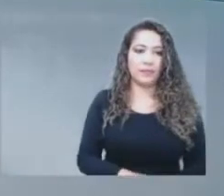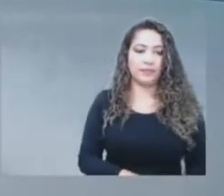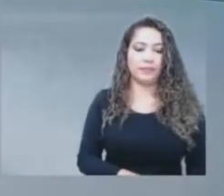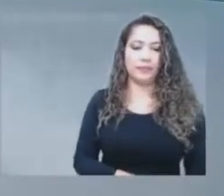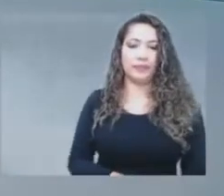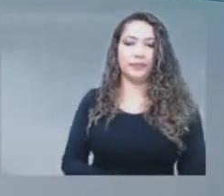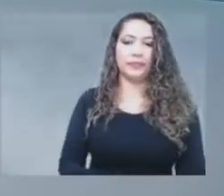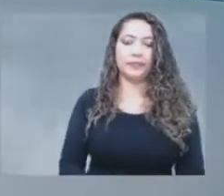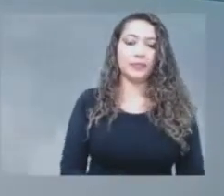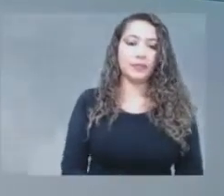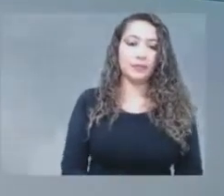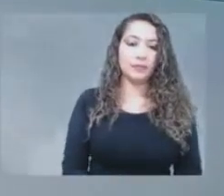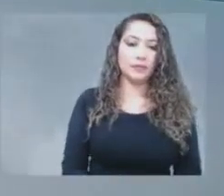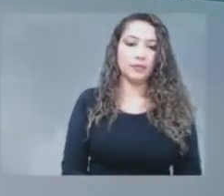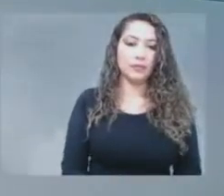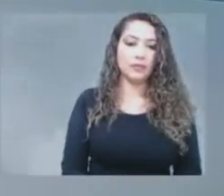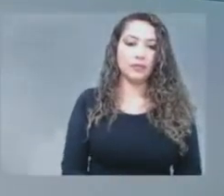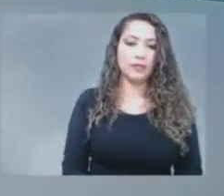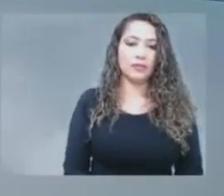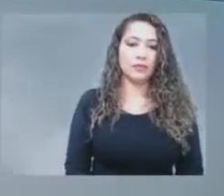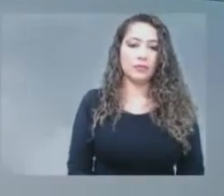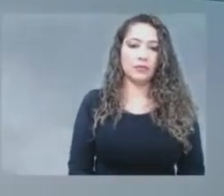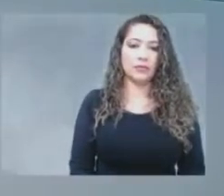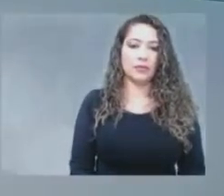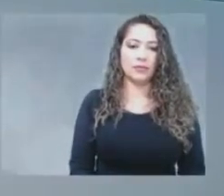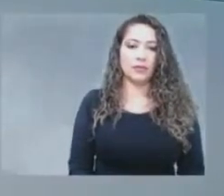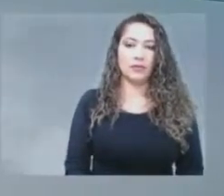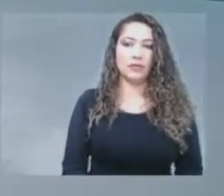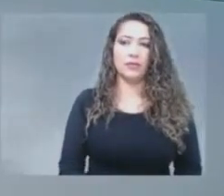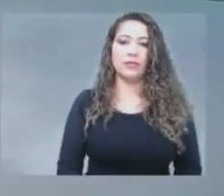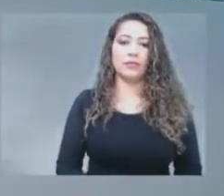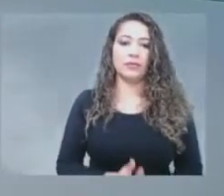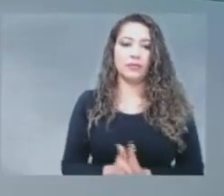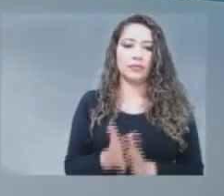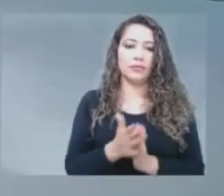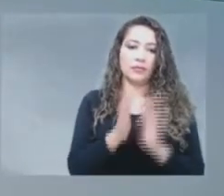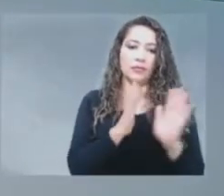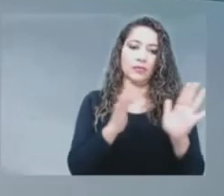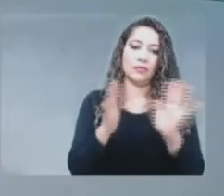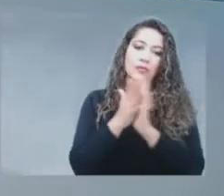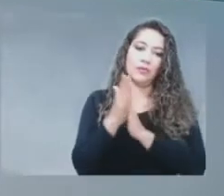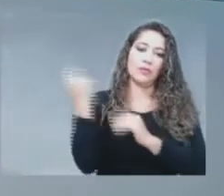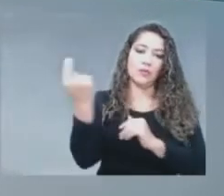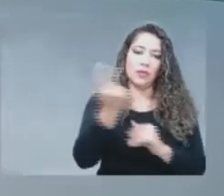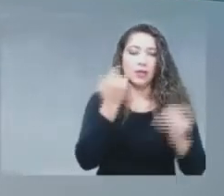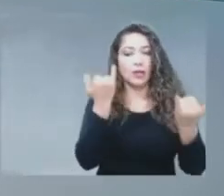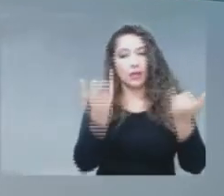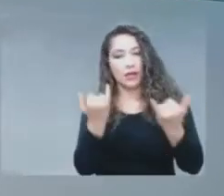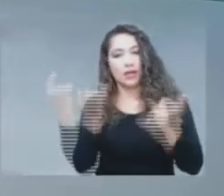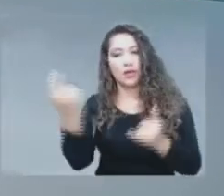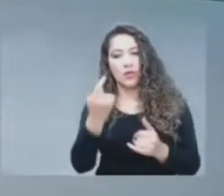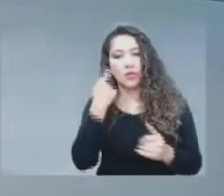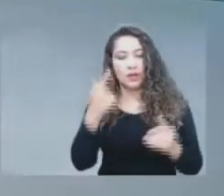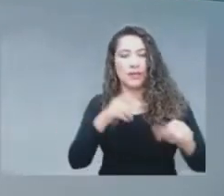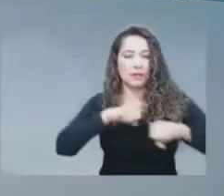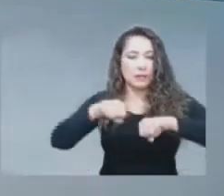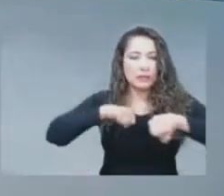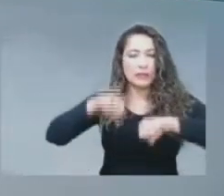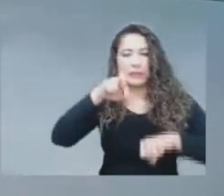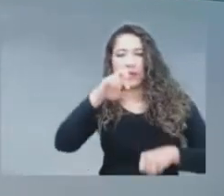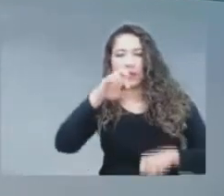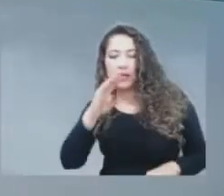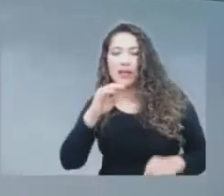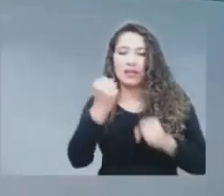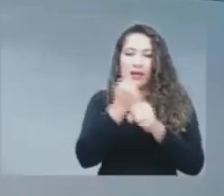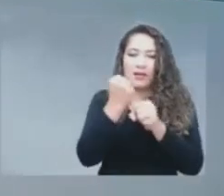there, they are the sectors that they contributed the most for the GDP of our country, and the ones that contribute the most to